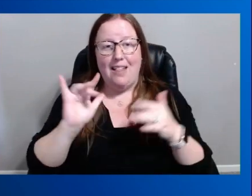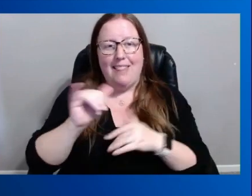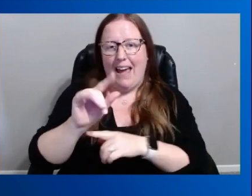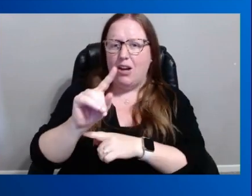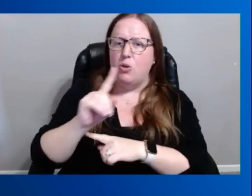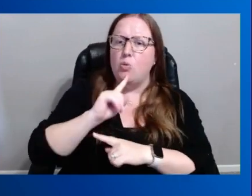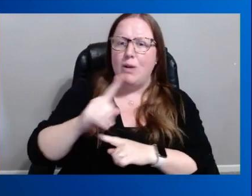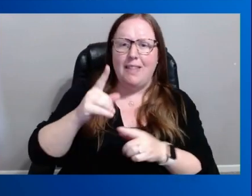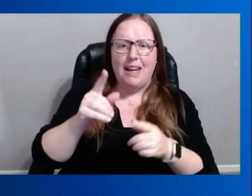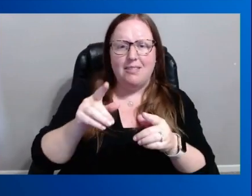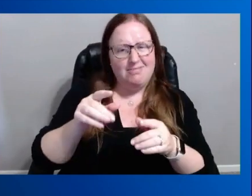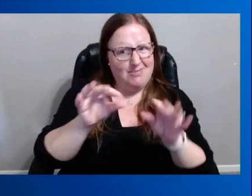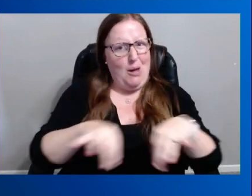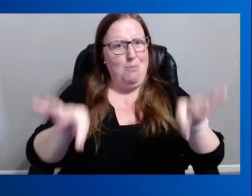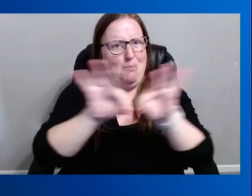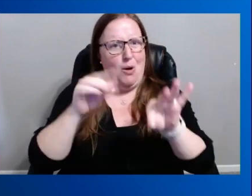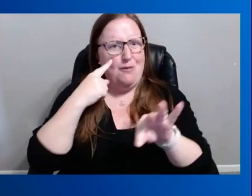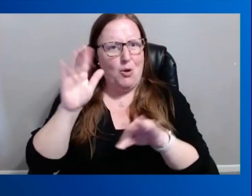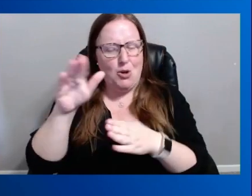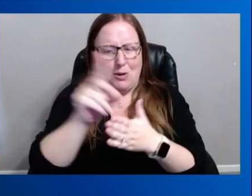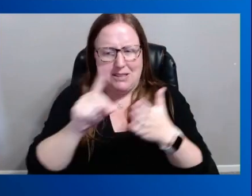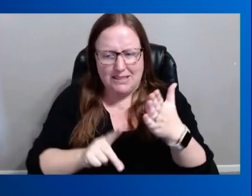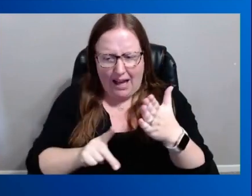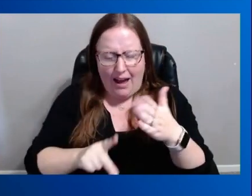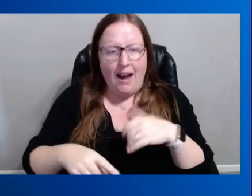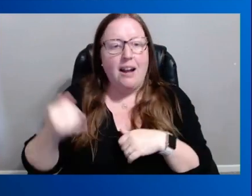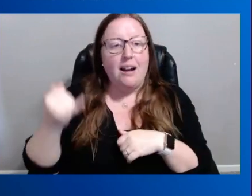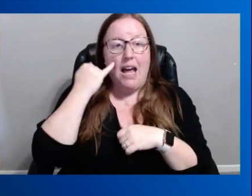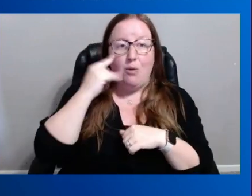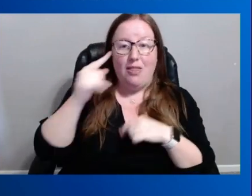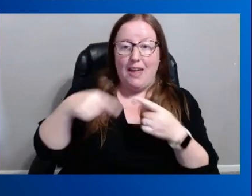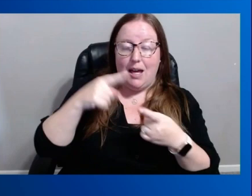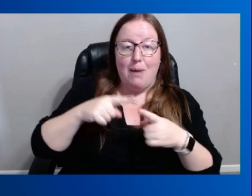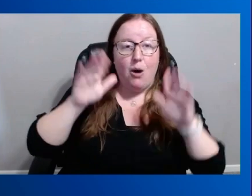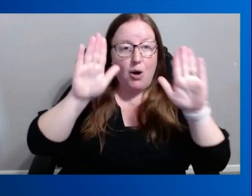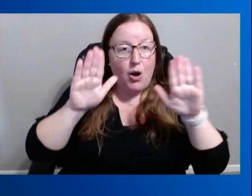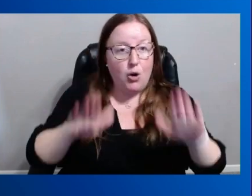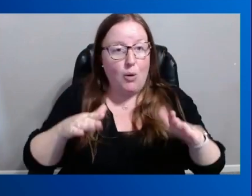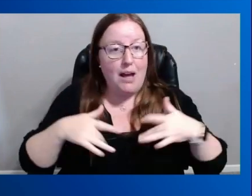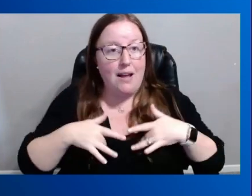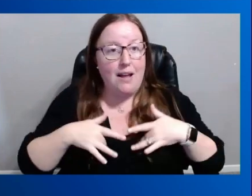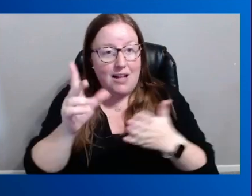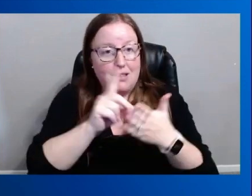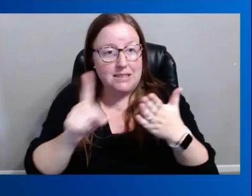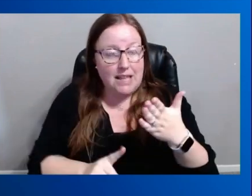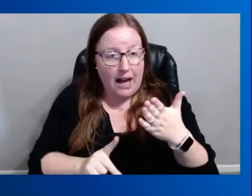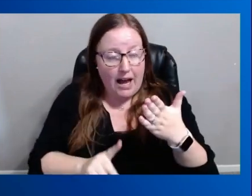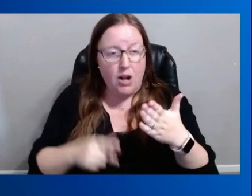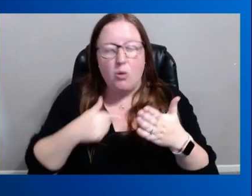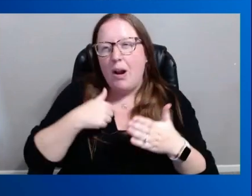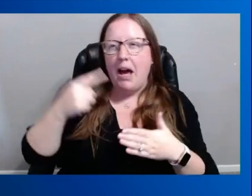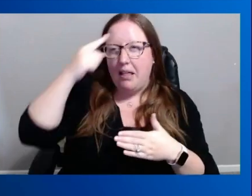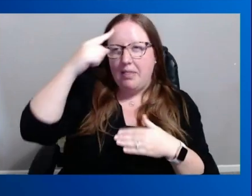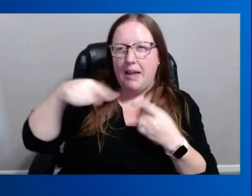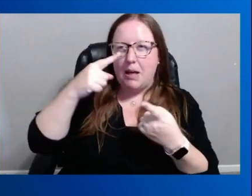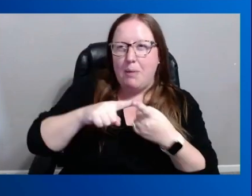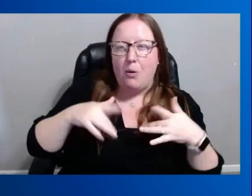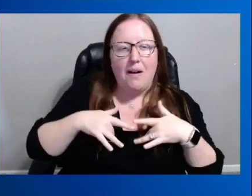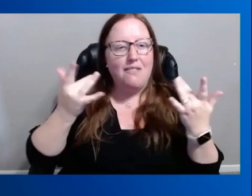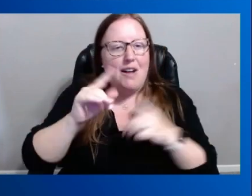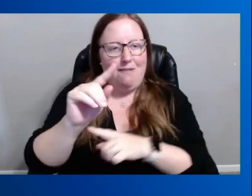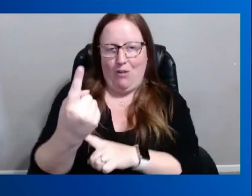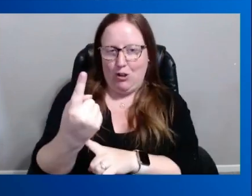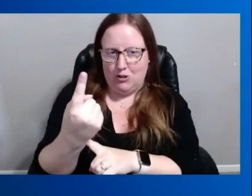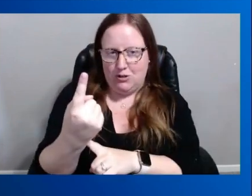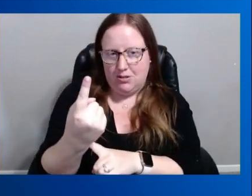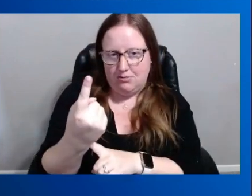your design. So I say here, a great event design means moving to what I like to think about event-first thinking. And